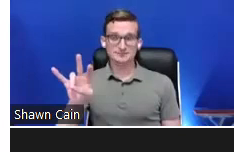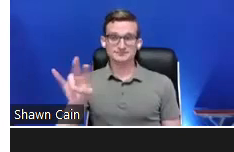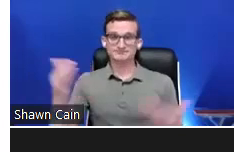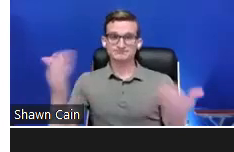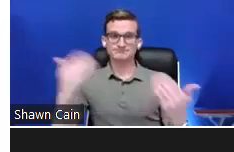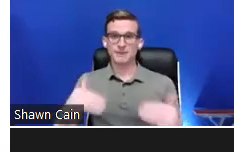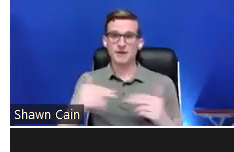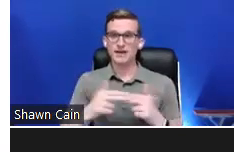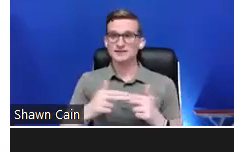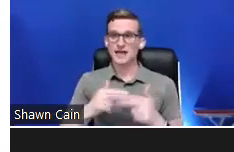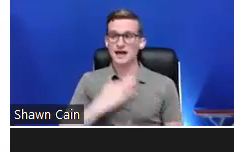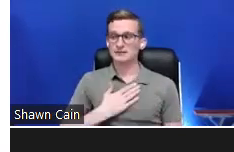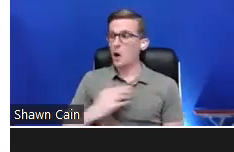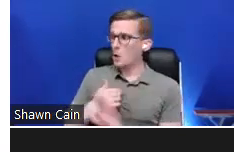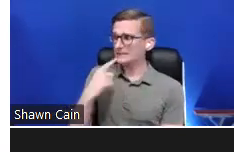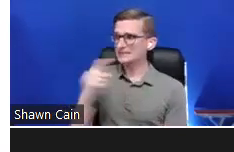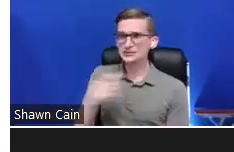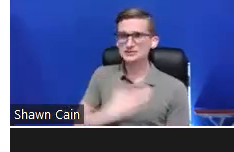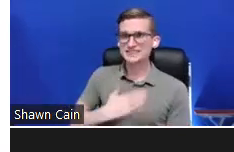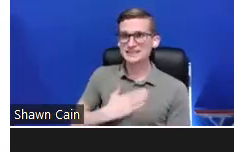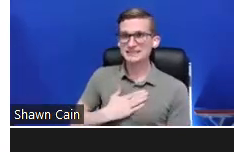I should have said please. Sorry about that. Next slide, please.